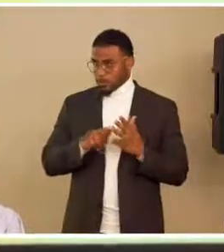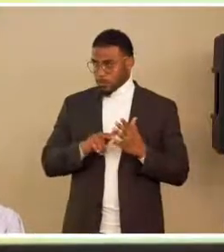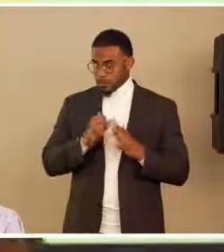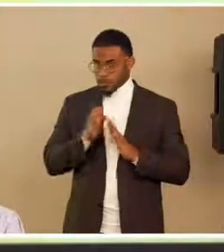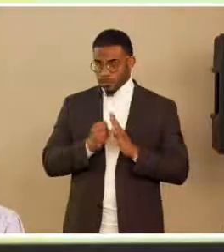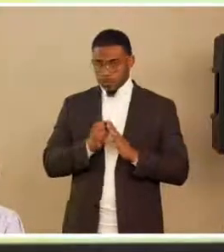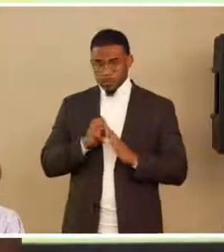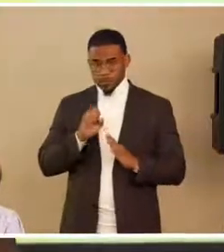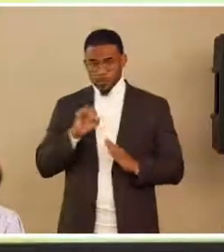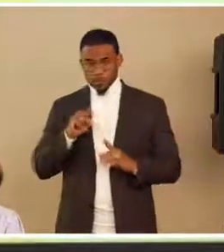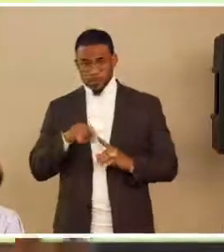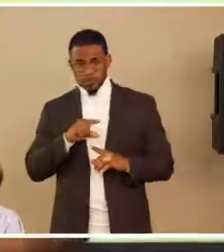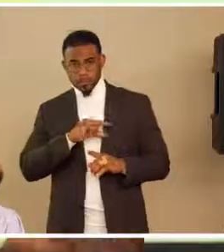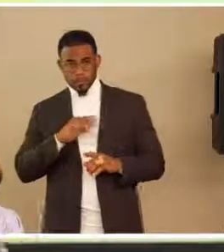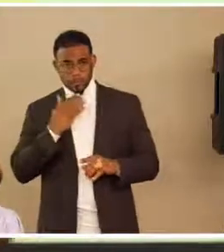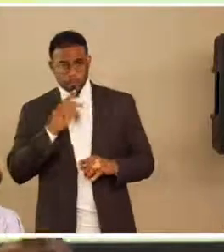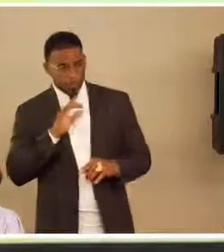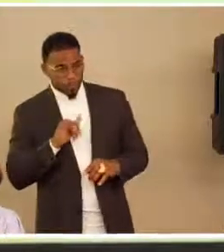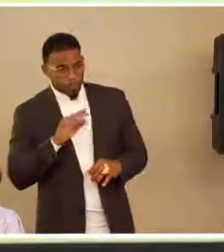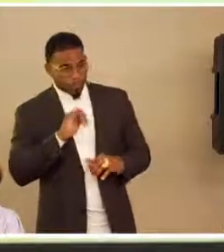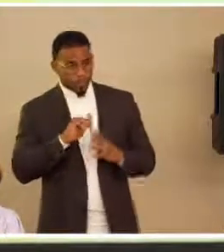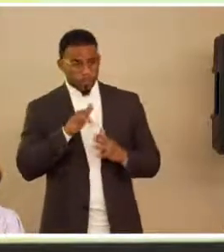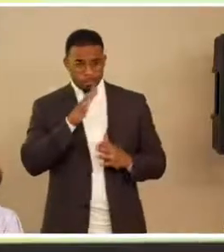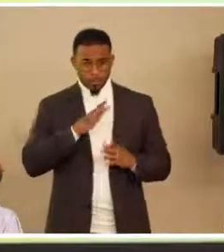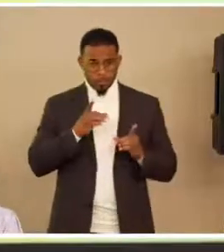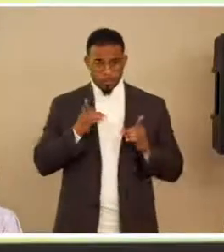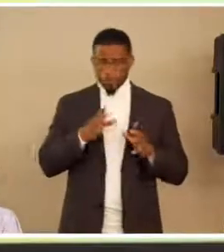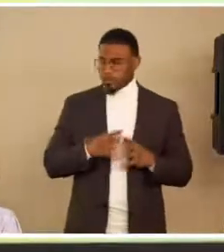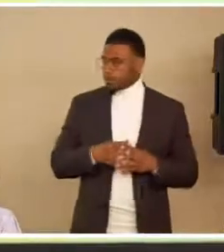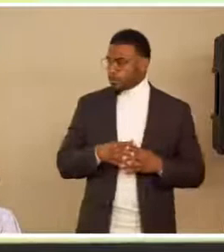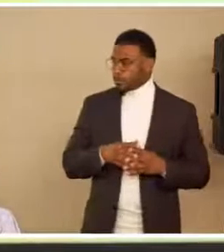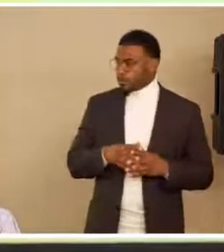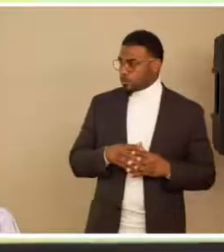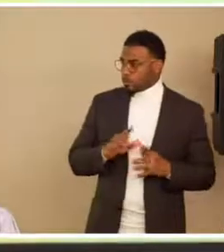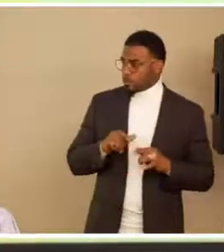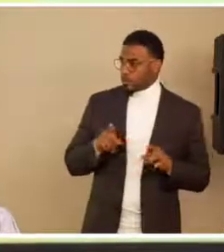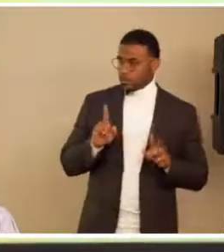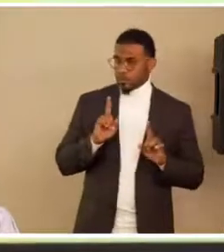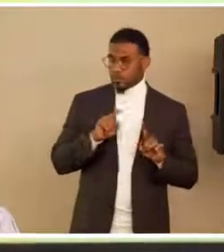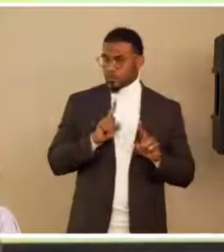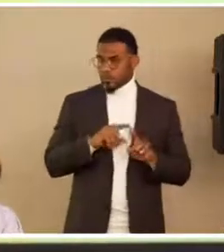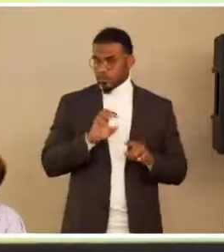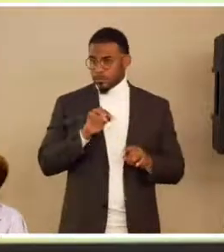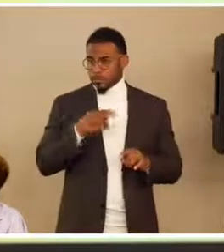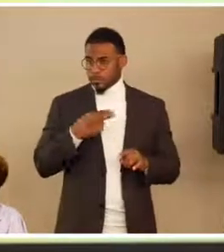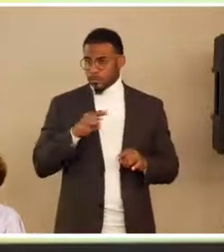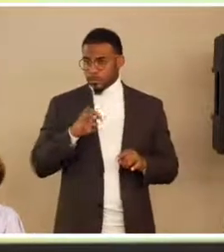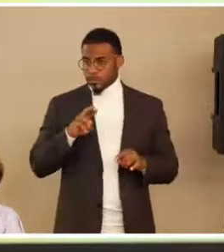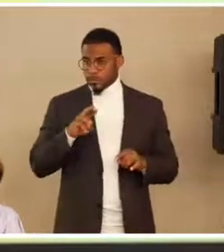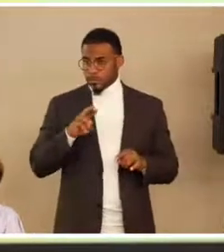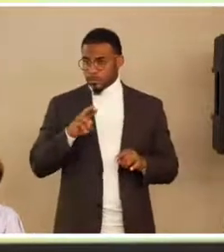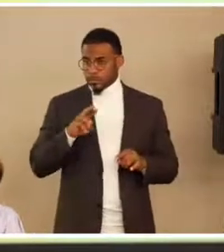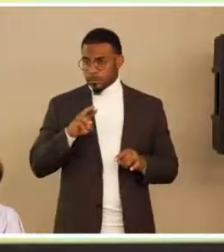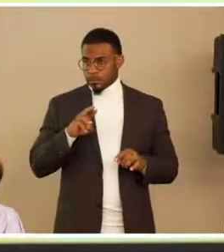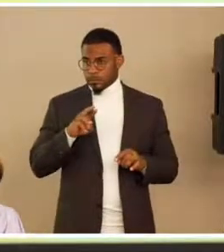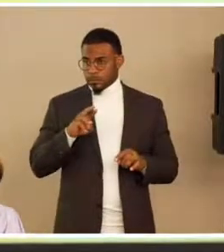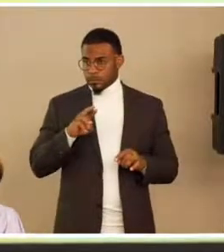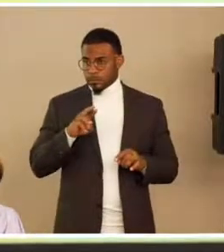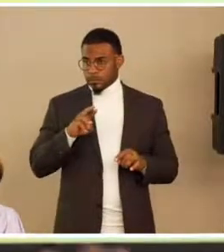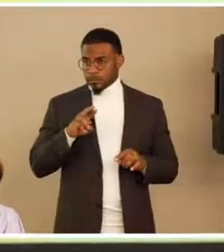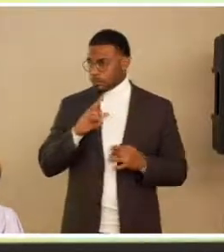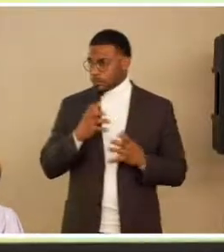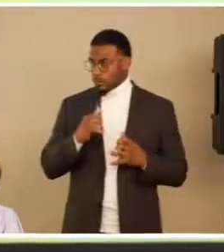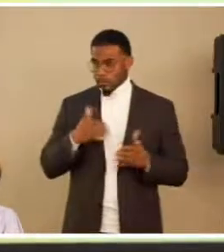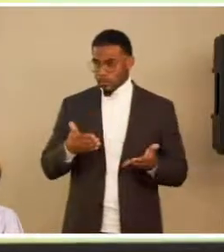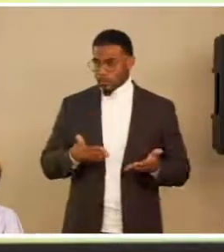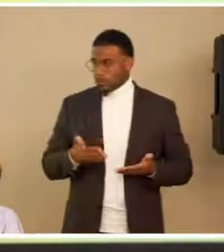seven seasons of Queen Sugar is that it was all women directors. Mm-hmm. And when she went to Oprah Winfrey as executive producer and said, I